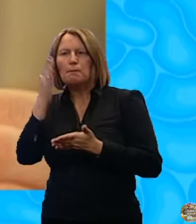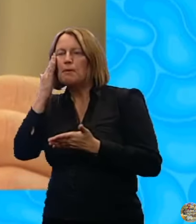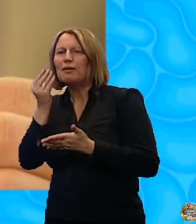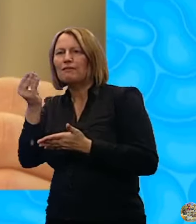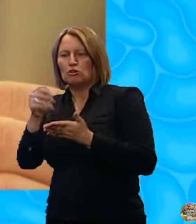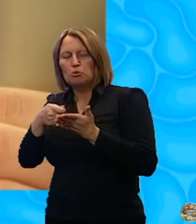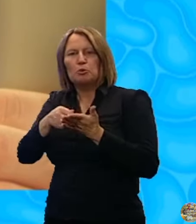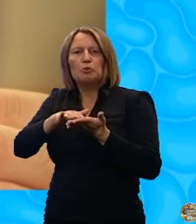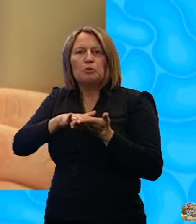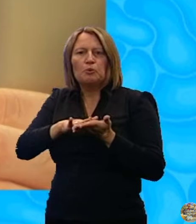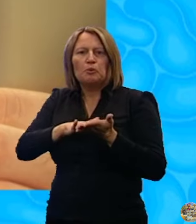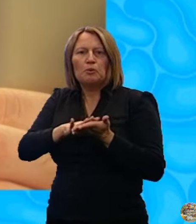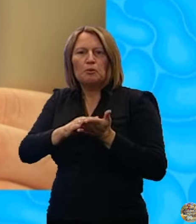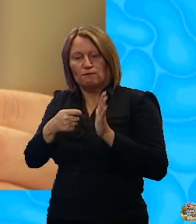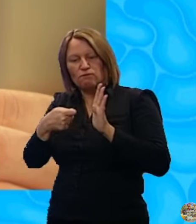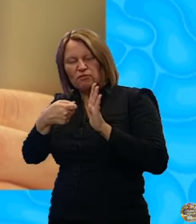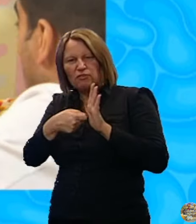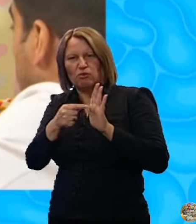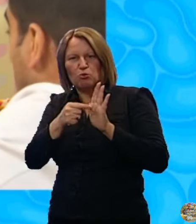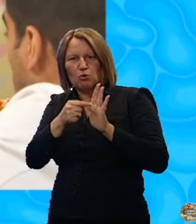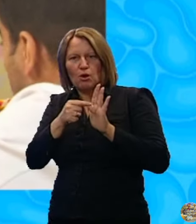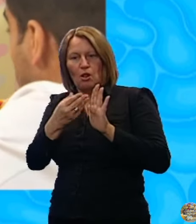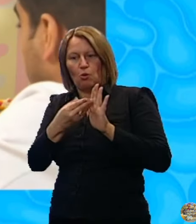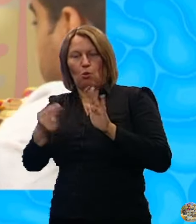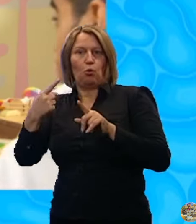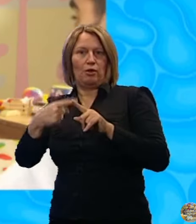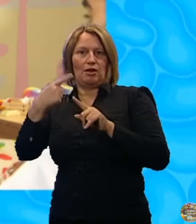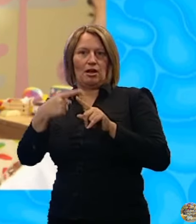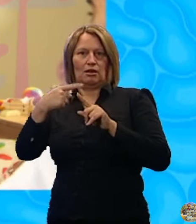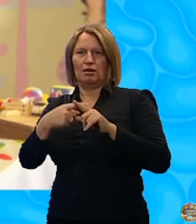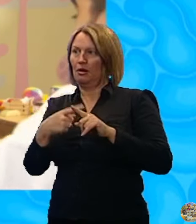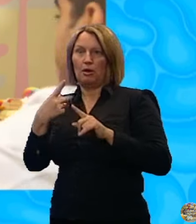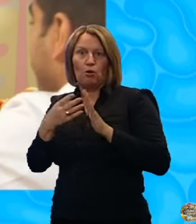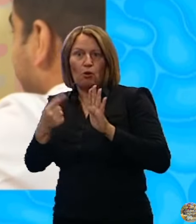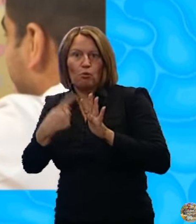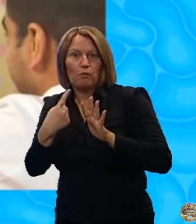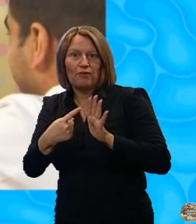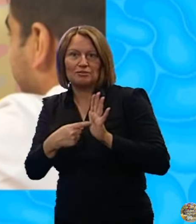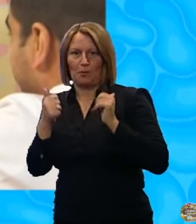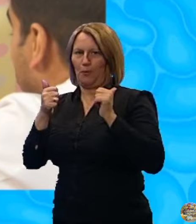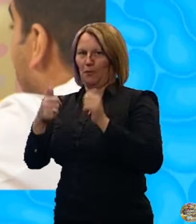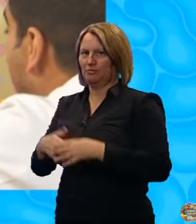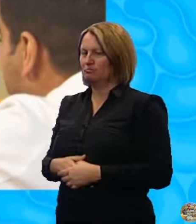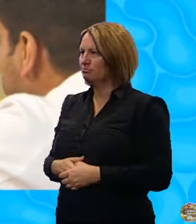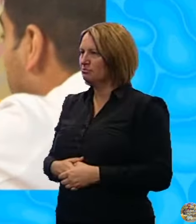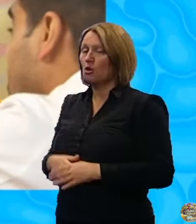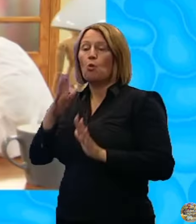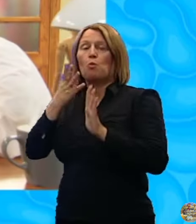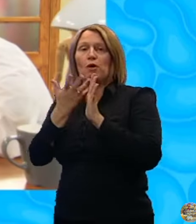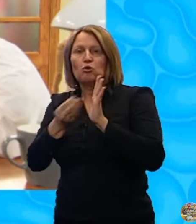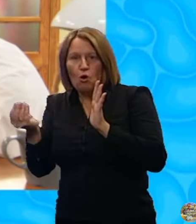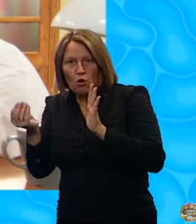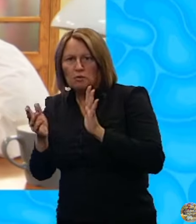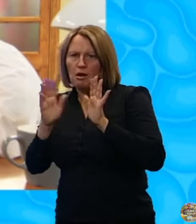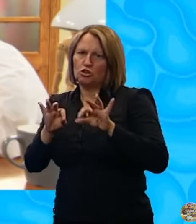I'm going to give this cream to your mum to put in your veruca to help it go away faster. Oh, yes. Make it go fast. And until